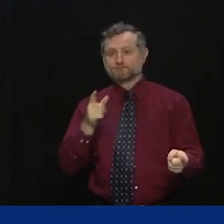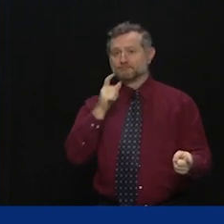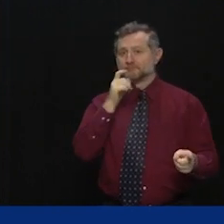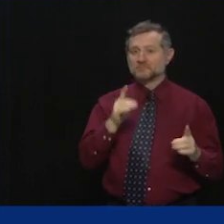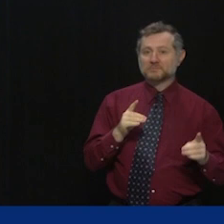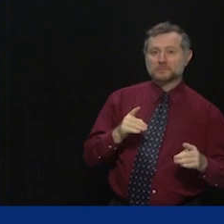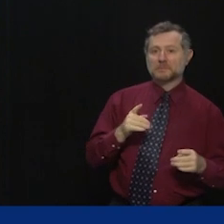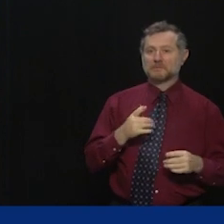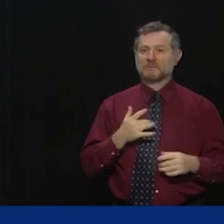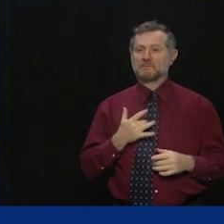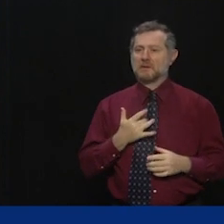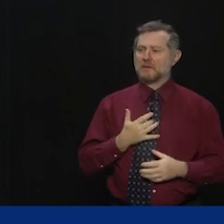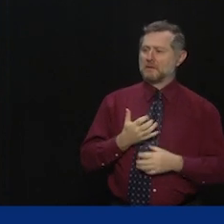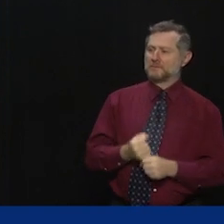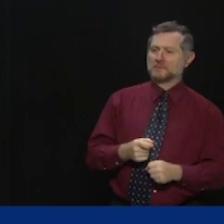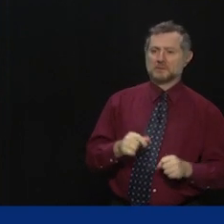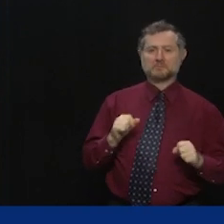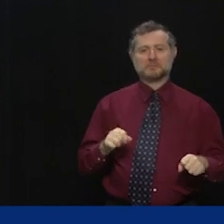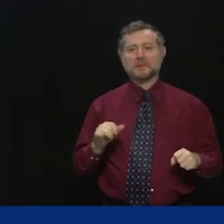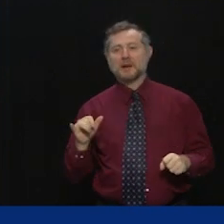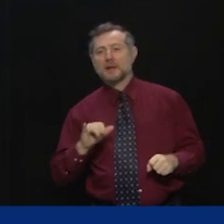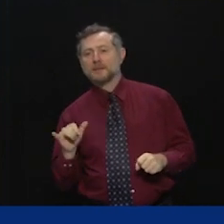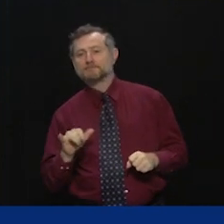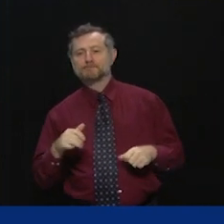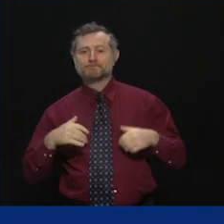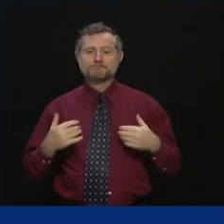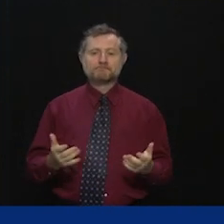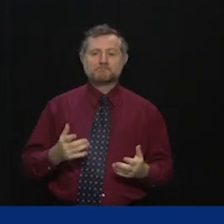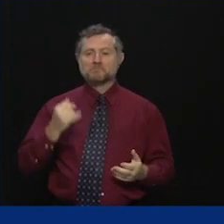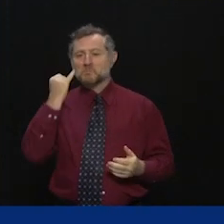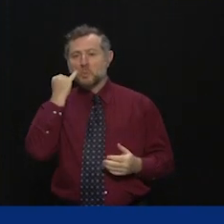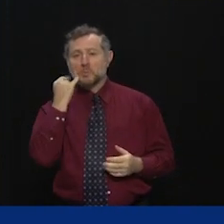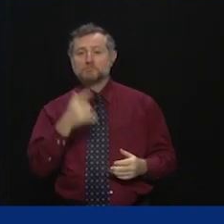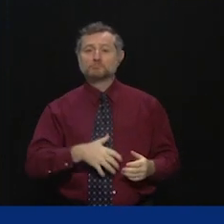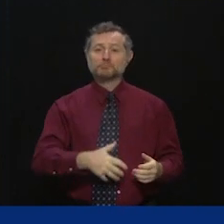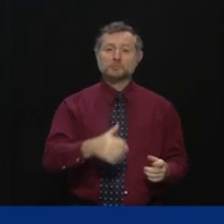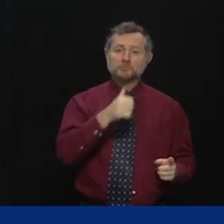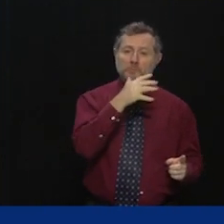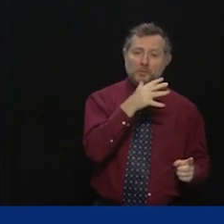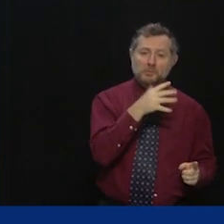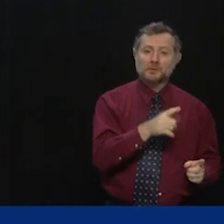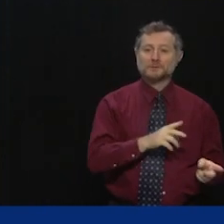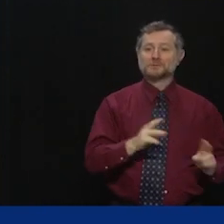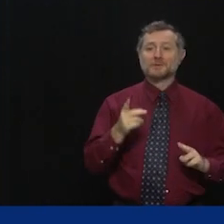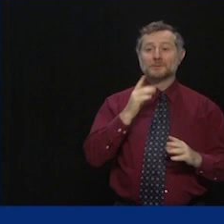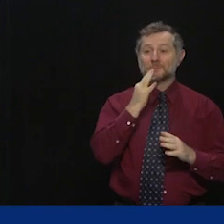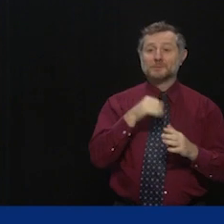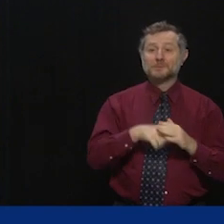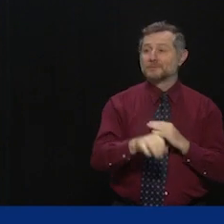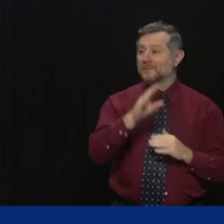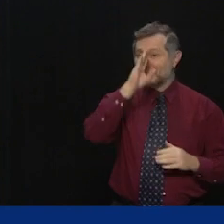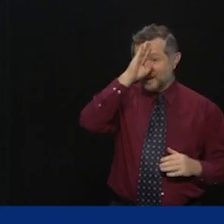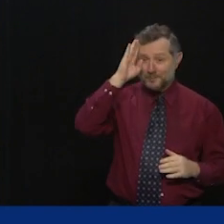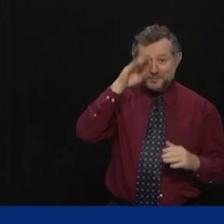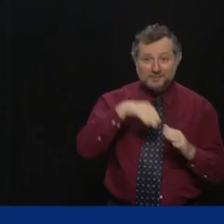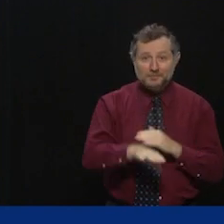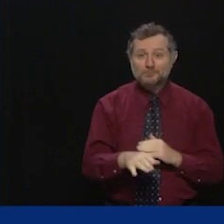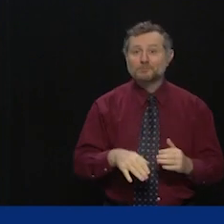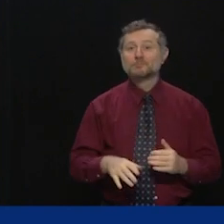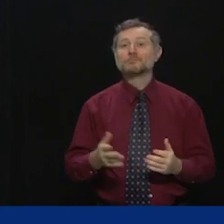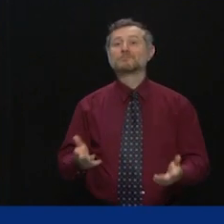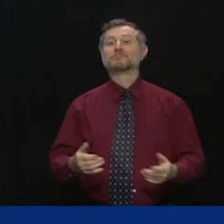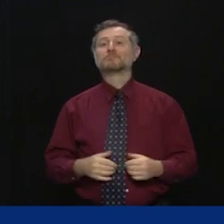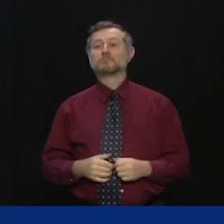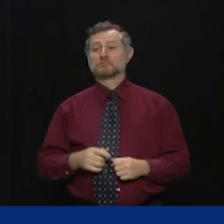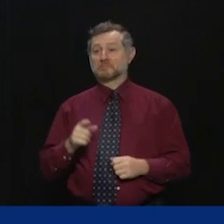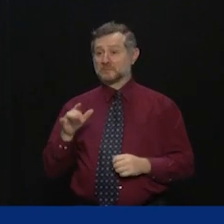have. Whether you're an expectant mom heading into the hospital, checking in, an anxious time in your